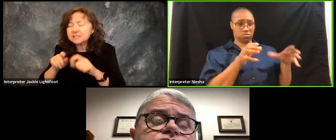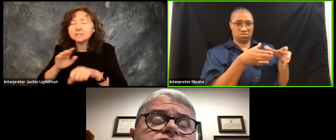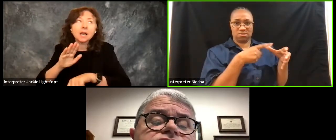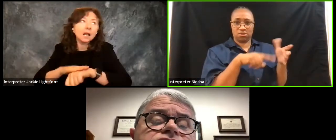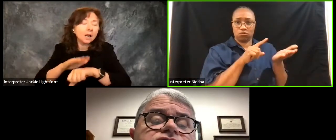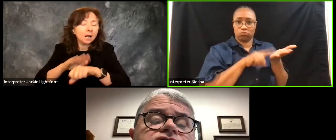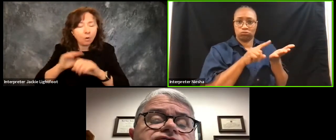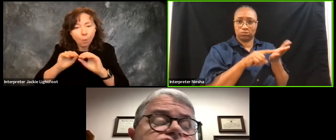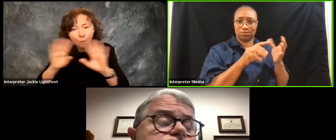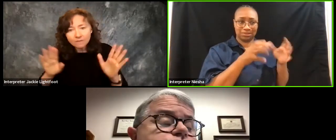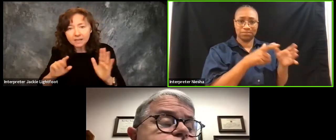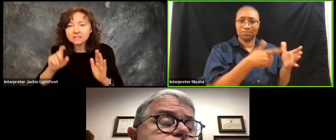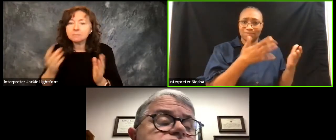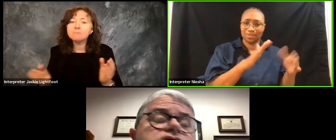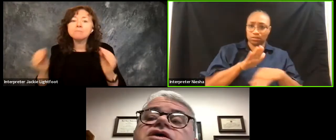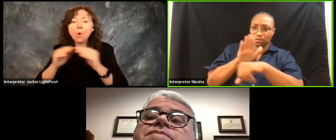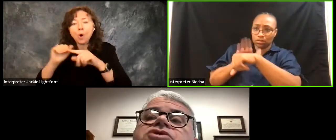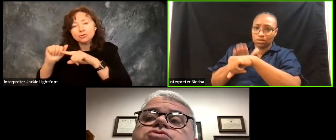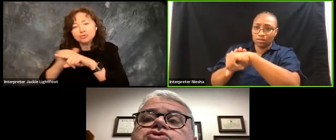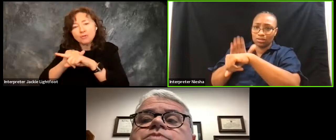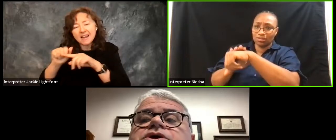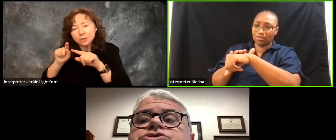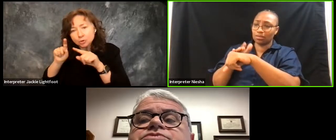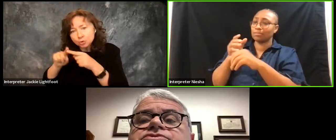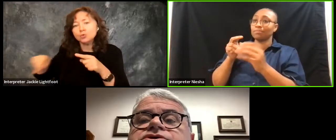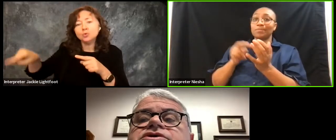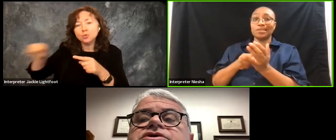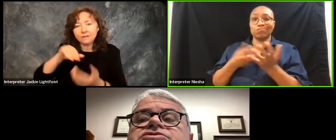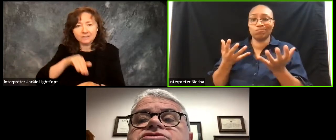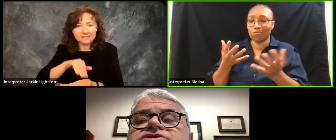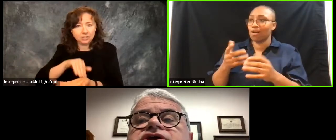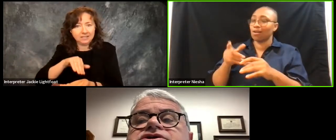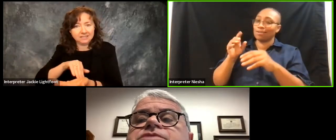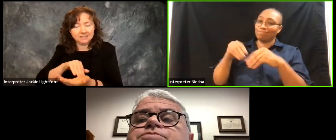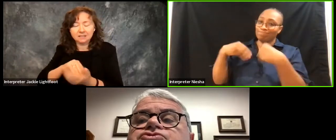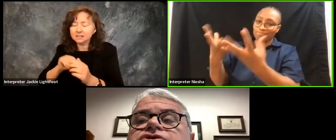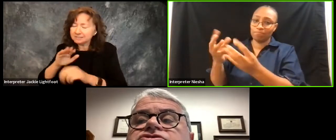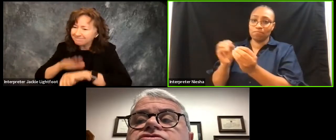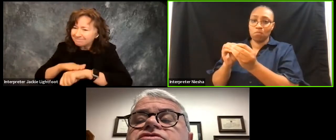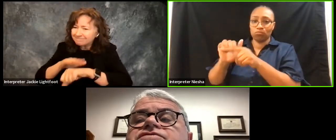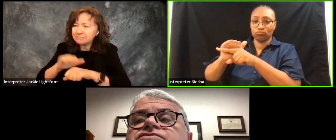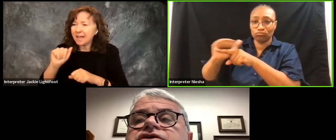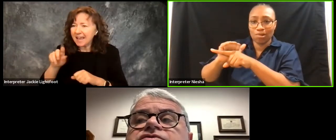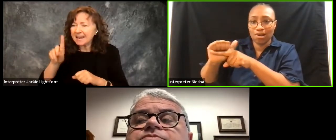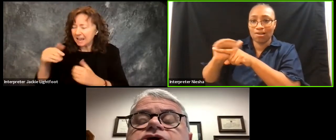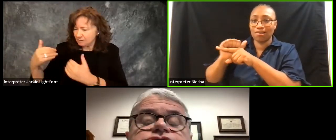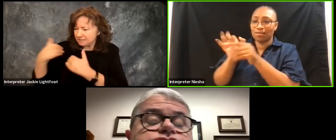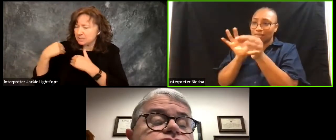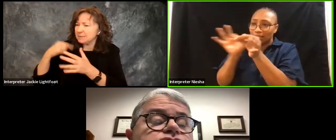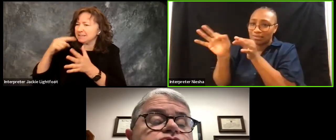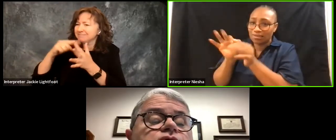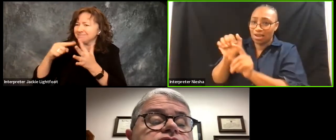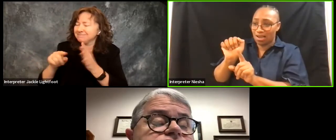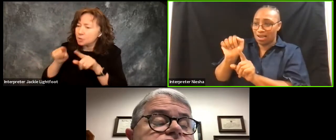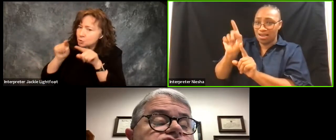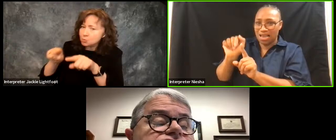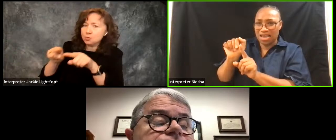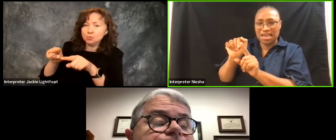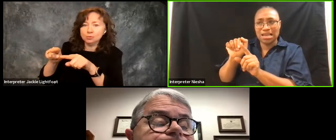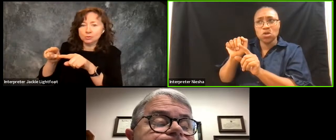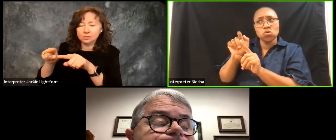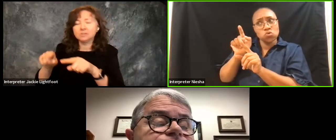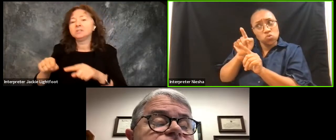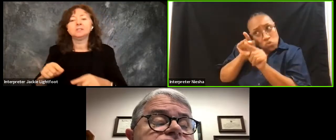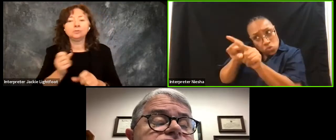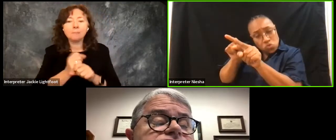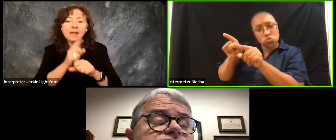more training of physicians about the responsibility that the ADA presents for giving patients quality health care.